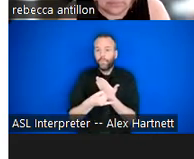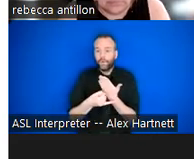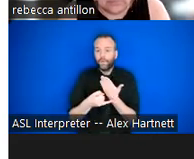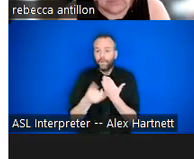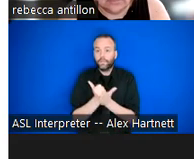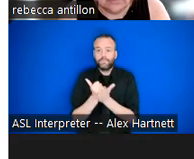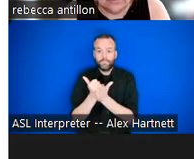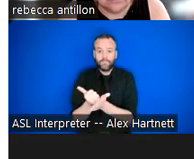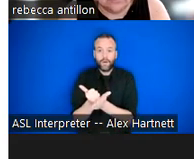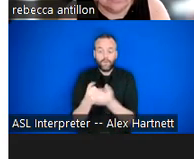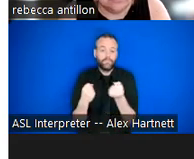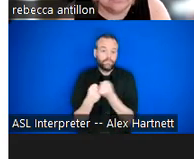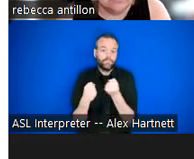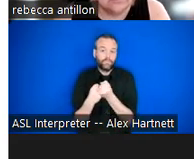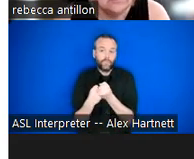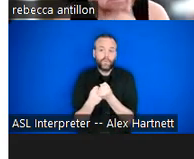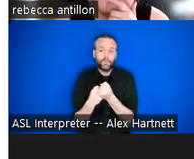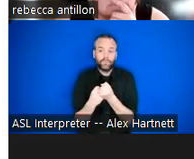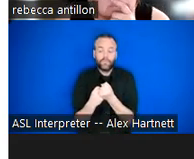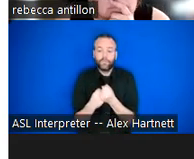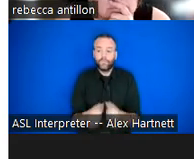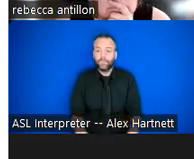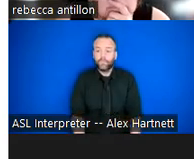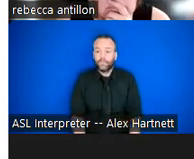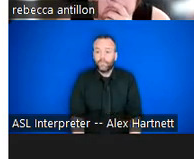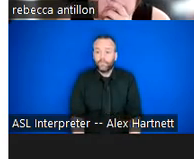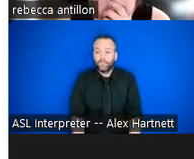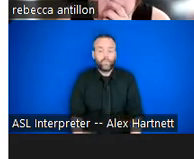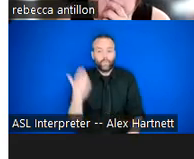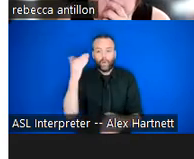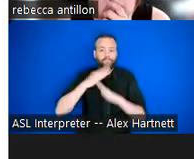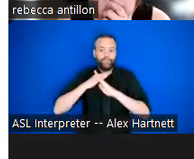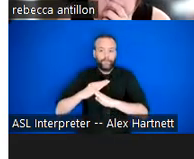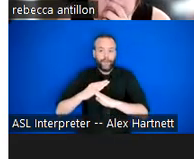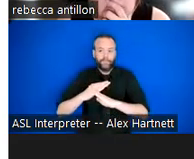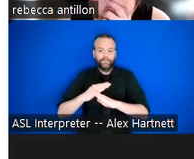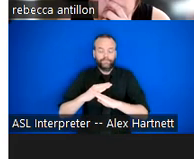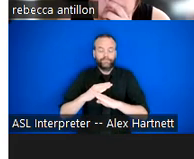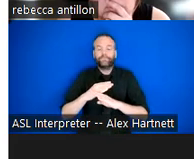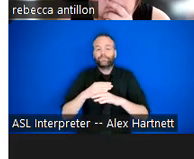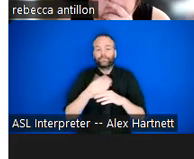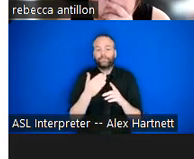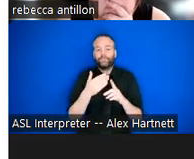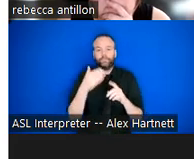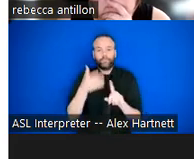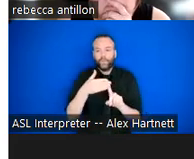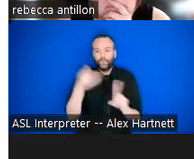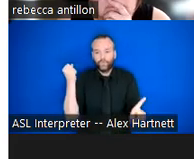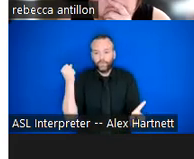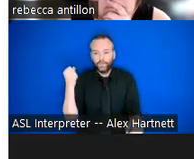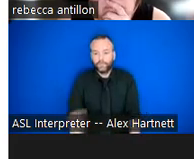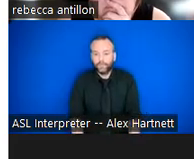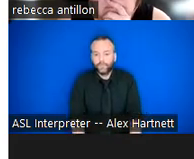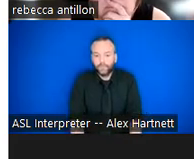that area. So I'll pause on that. We can come back to it later if there's more questions. And so let